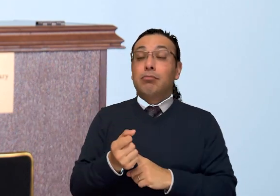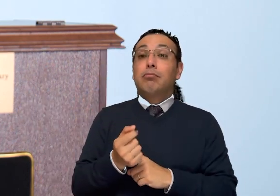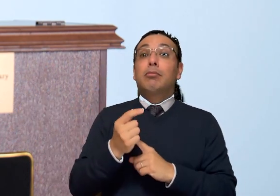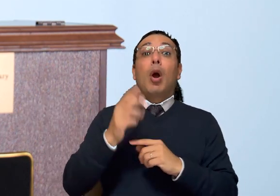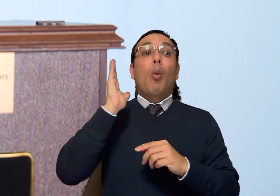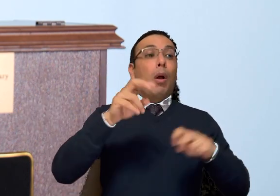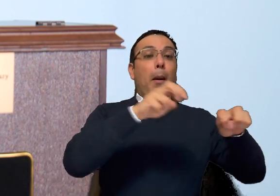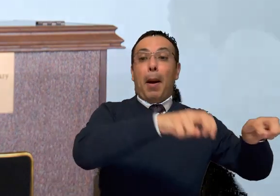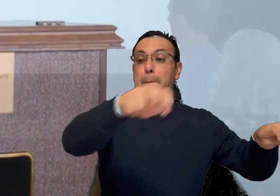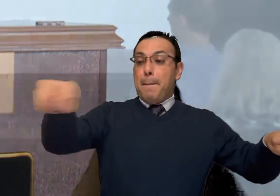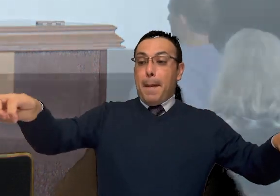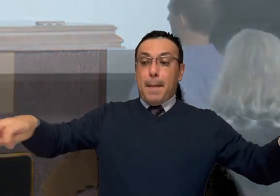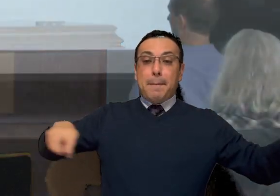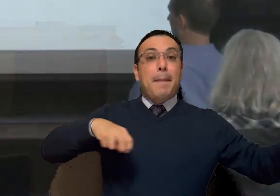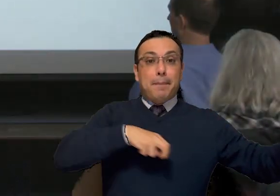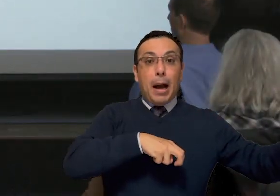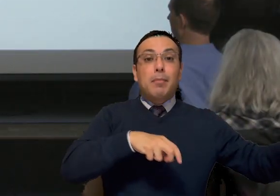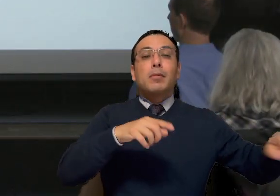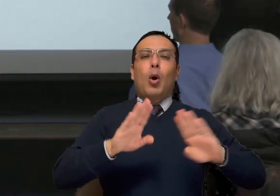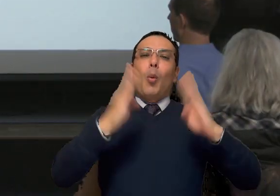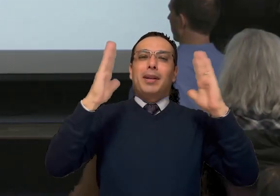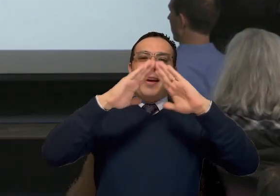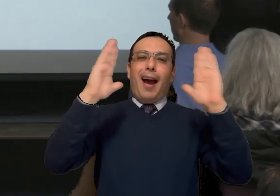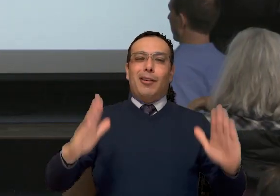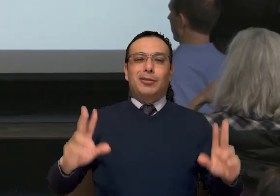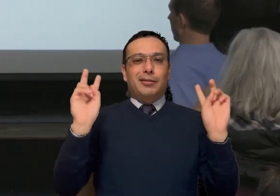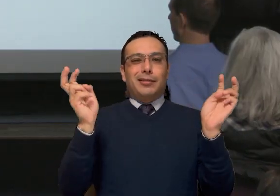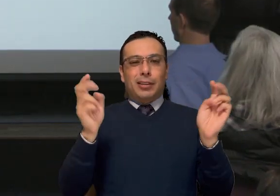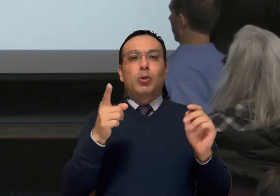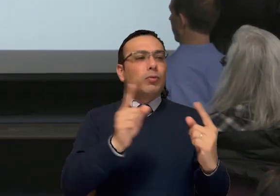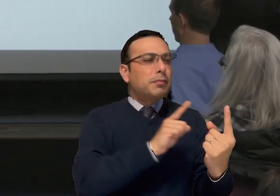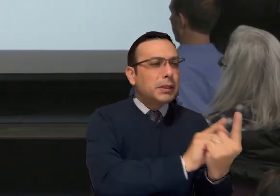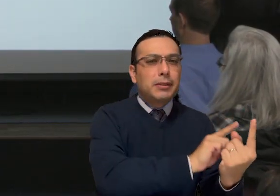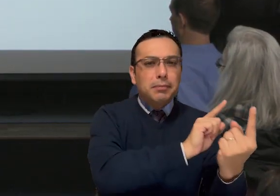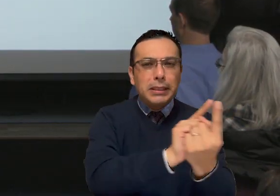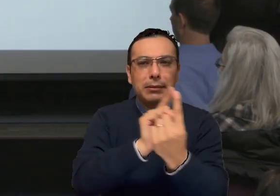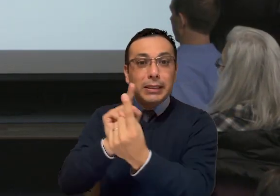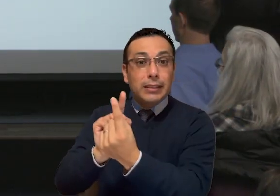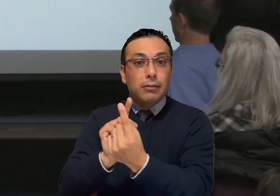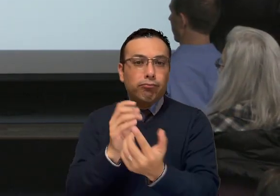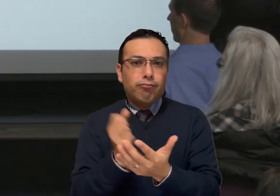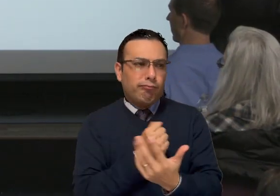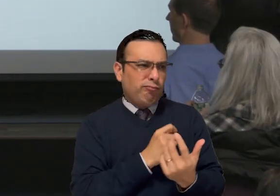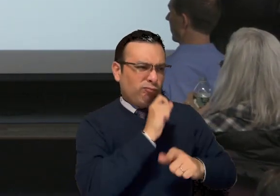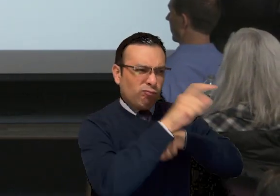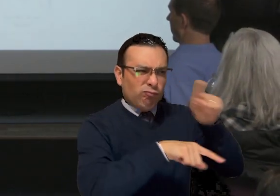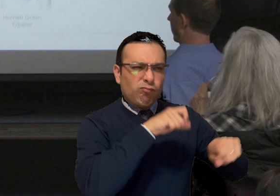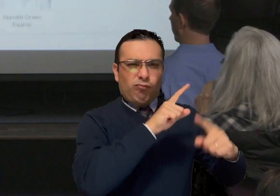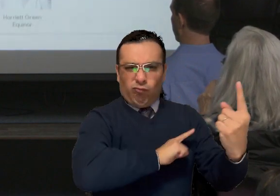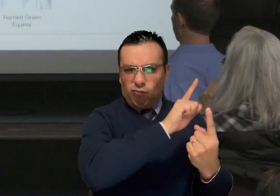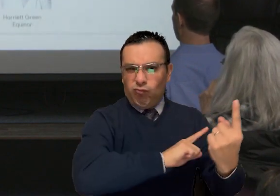and meet with our team and ask your questions one-on-one with them.